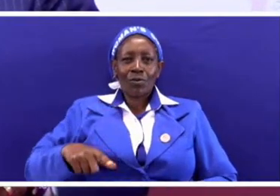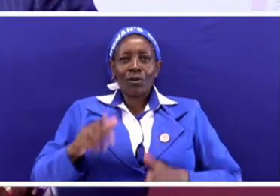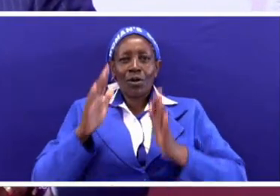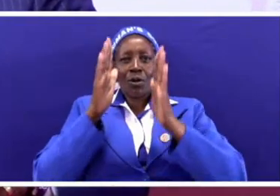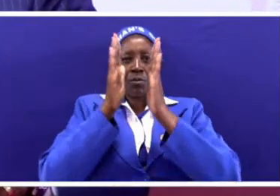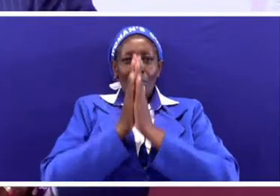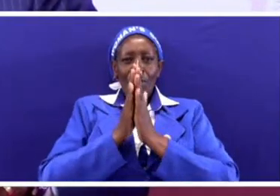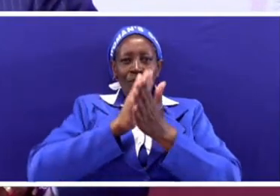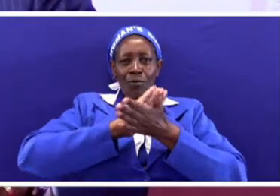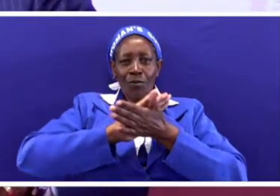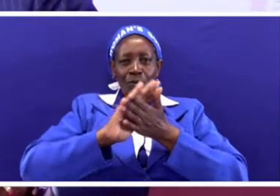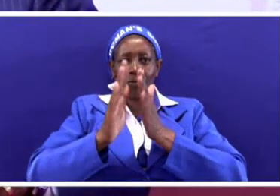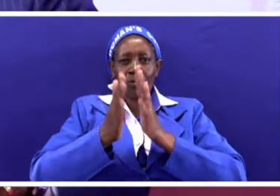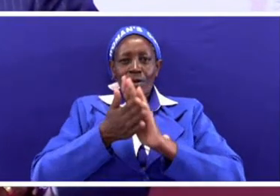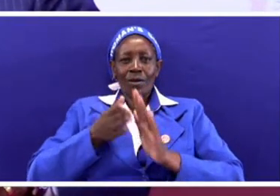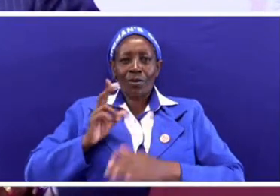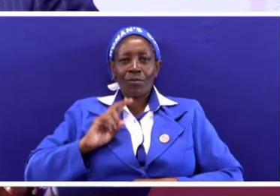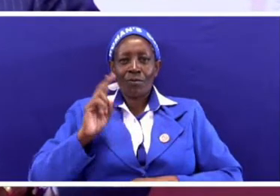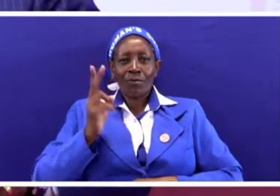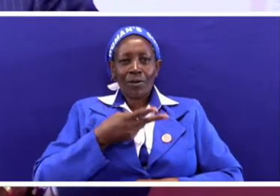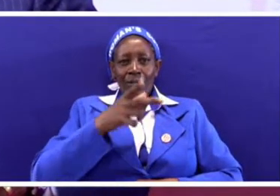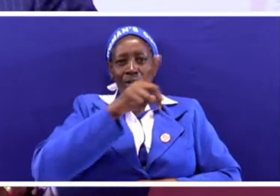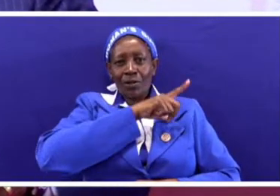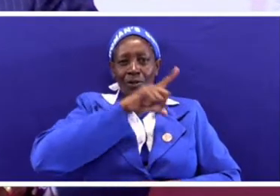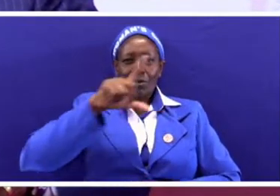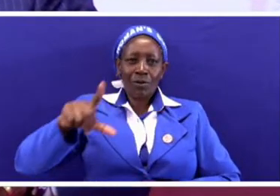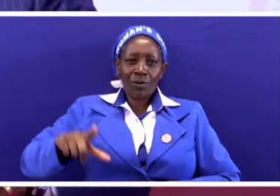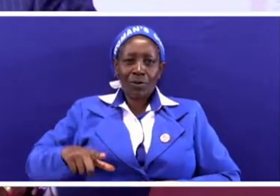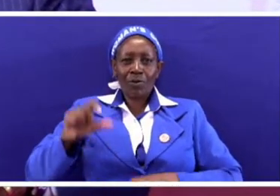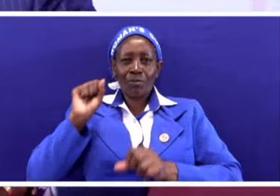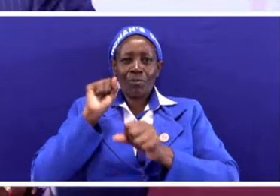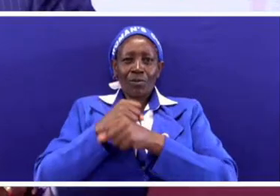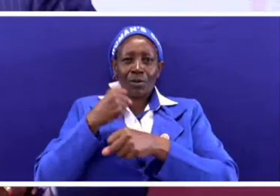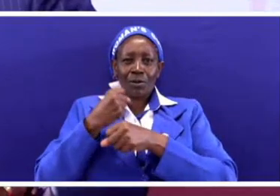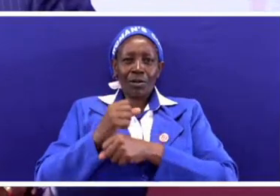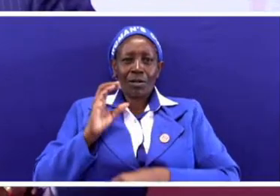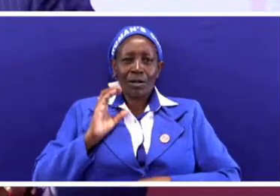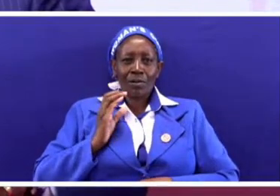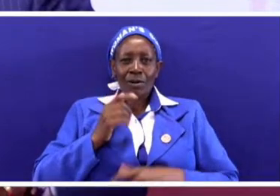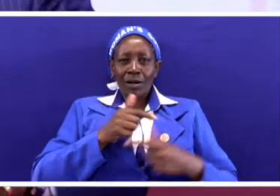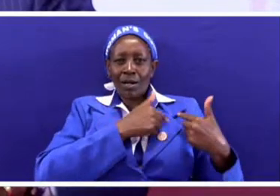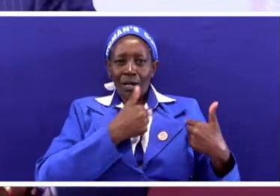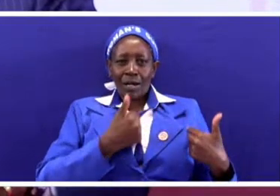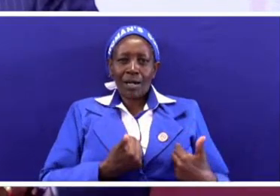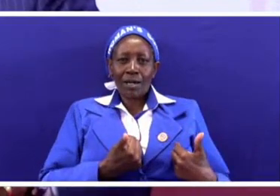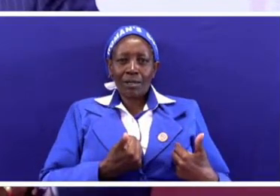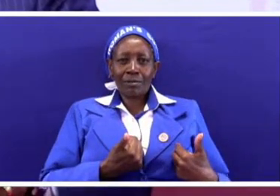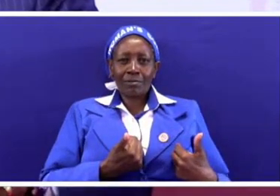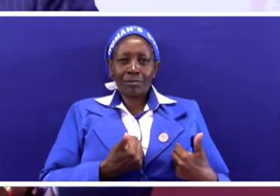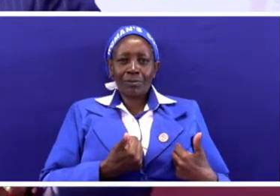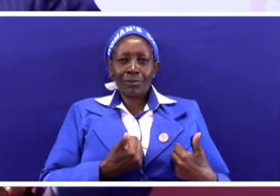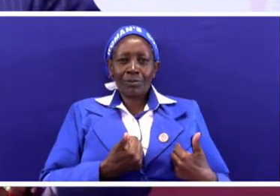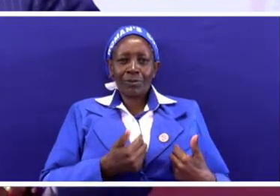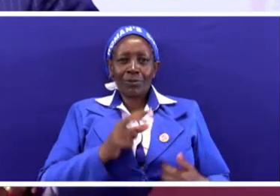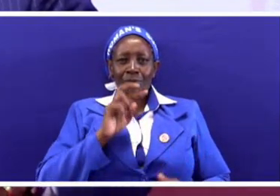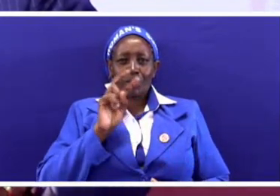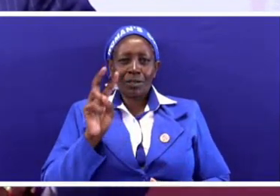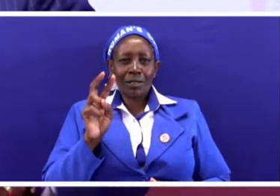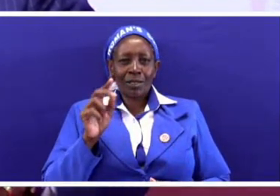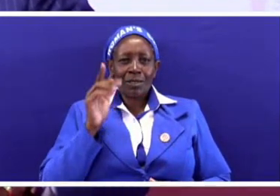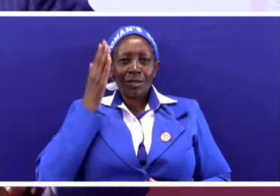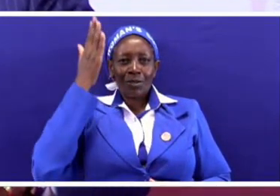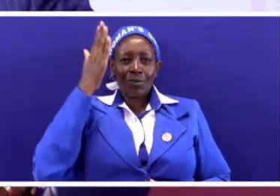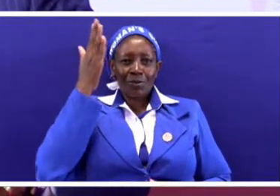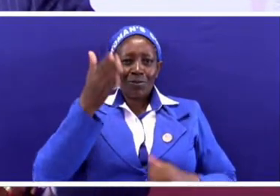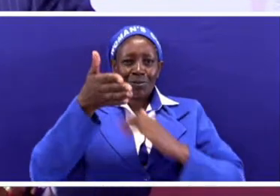us and, Lord, cause our hearts to turn back towards you and to offer you the service that you deserve. You who is the God of